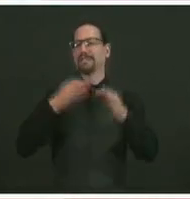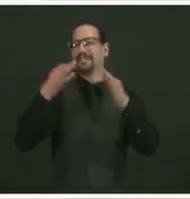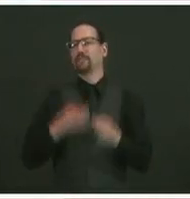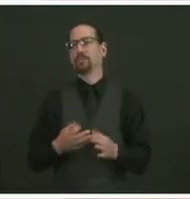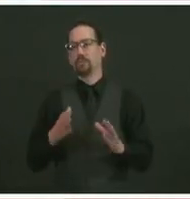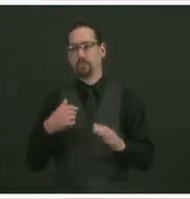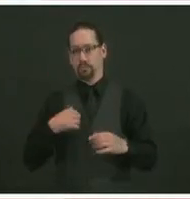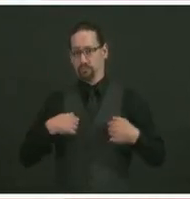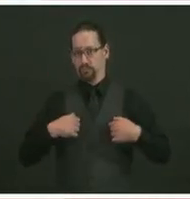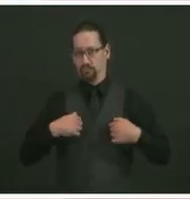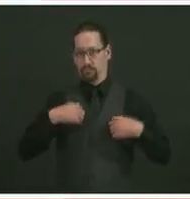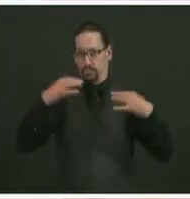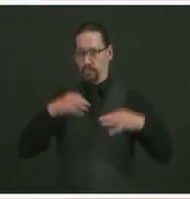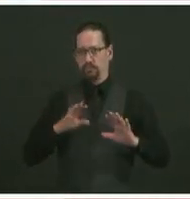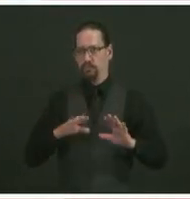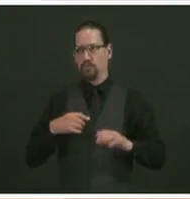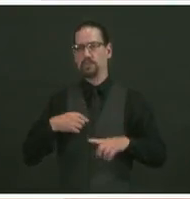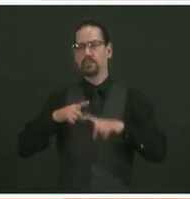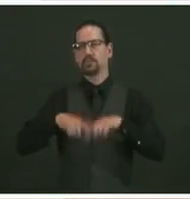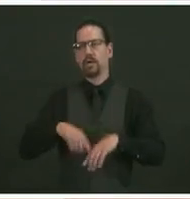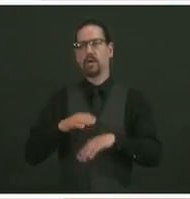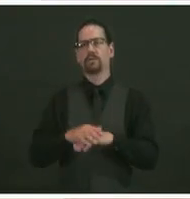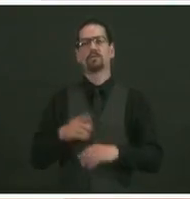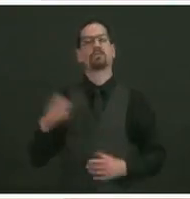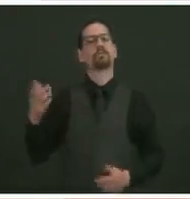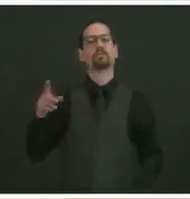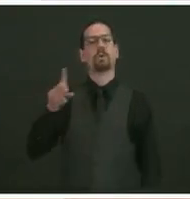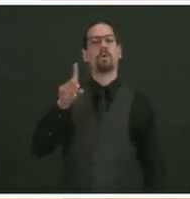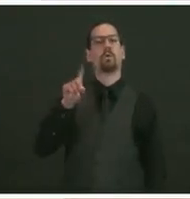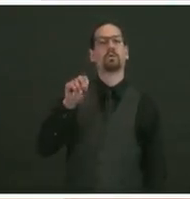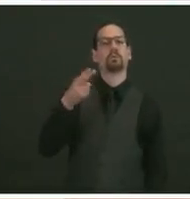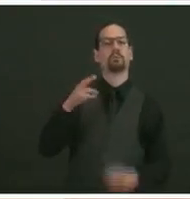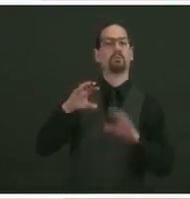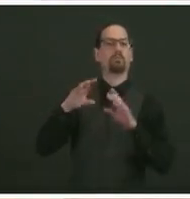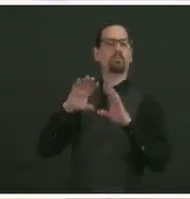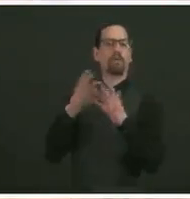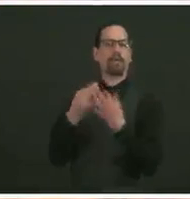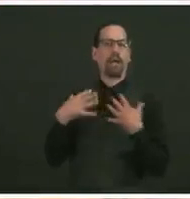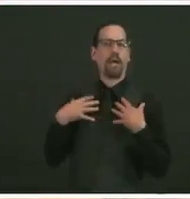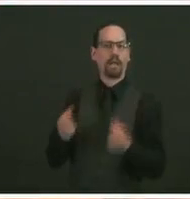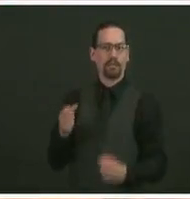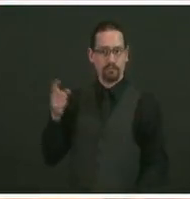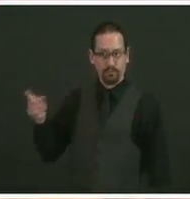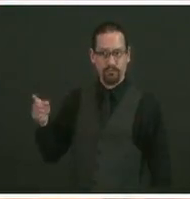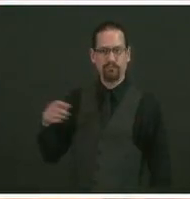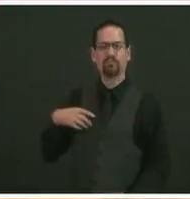I have deferred completely to the Department of Health. So I'm going to let him answer that.